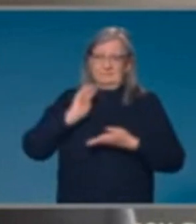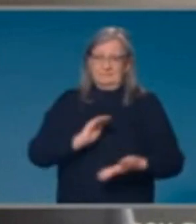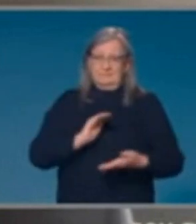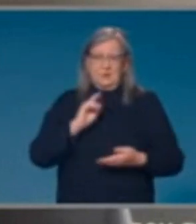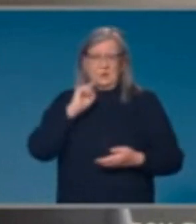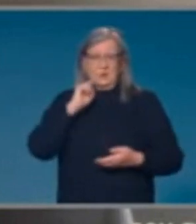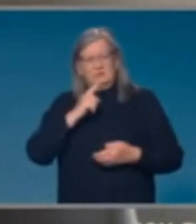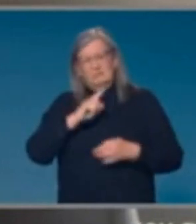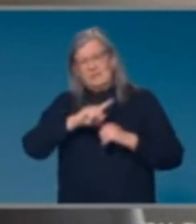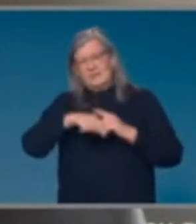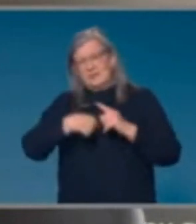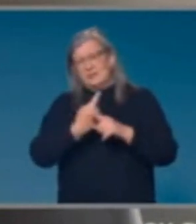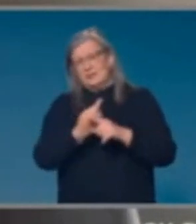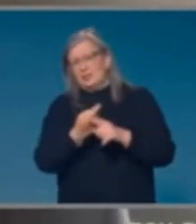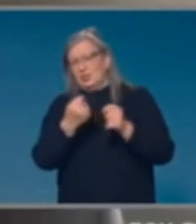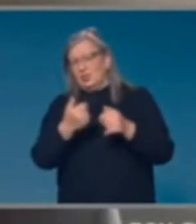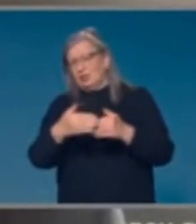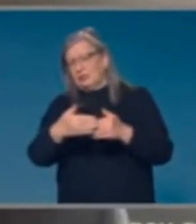2022. Another oral